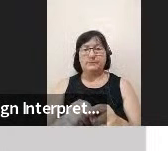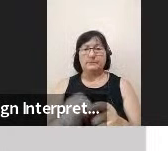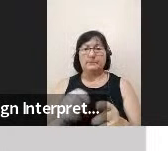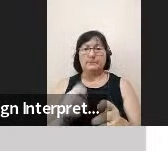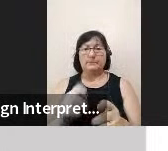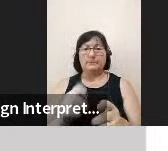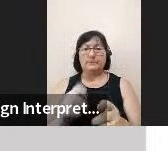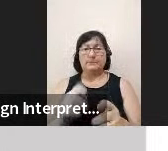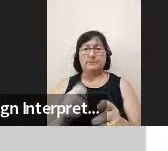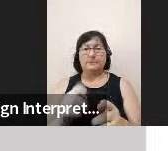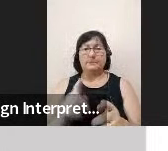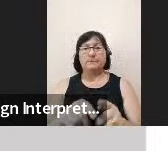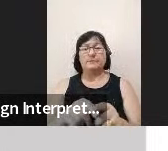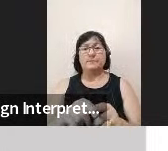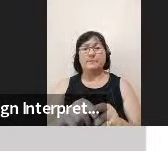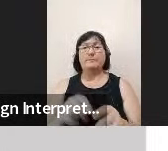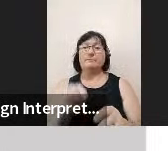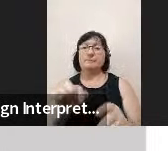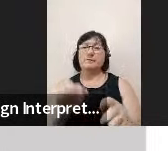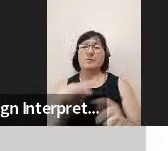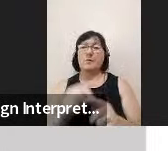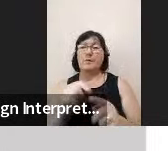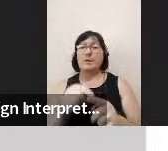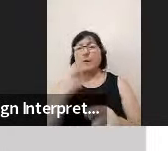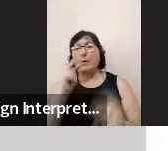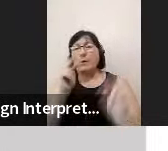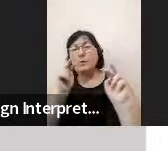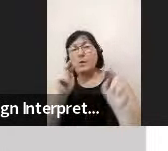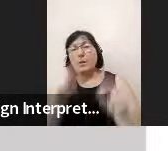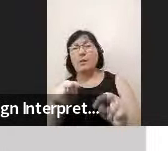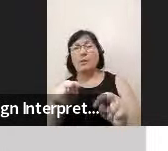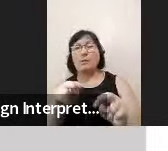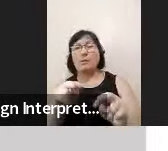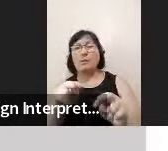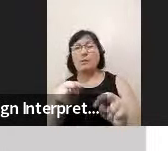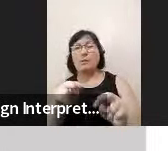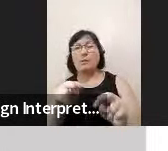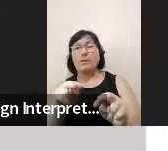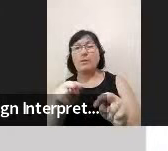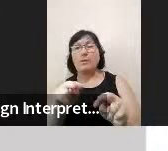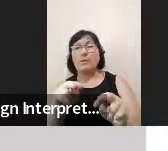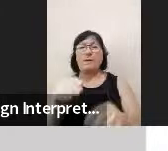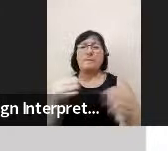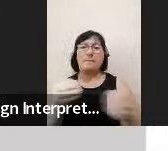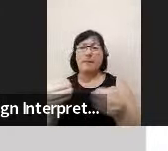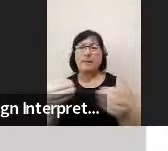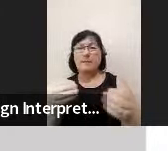approach on border management. You probably would have participated also on the RLA webinar that took place in